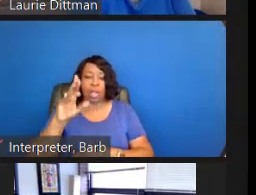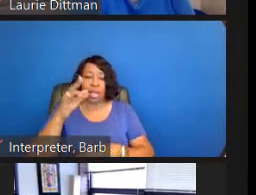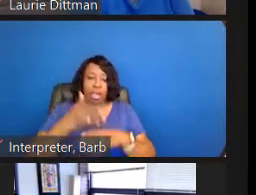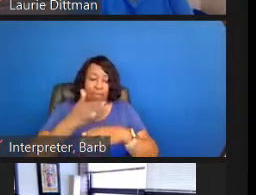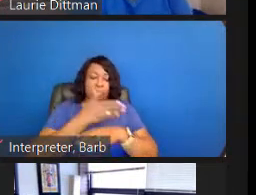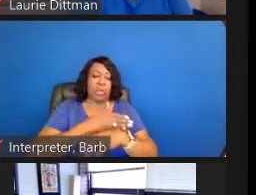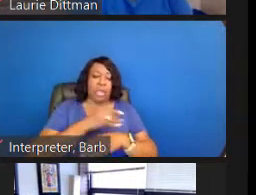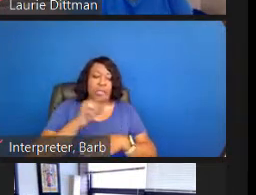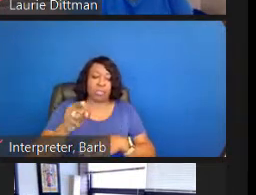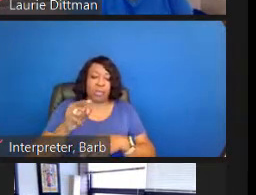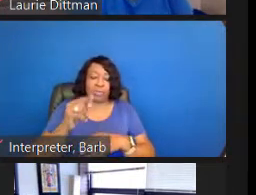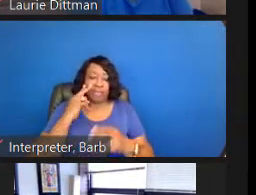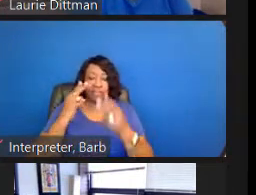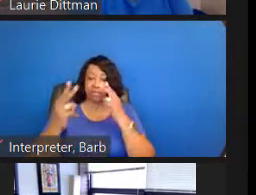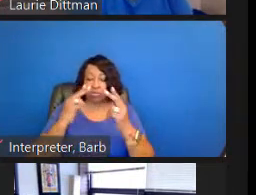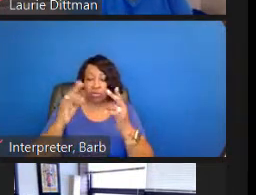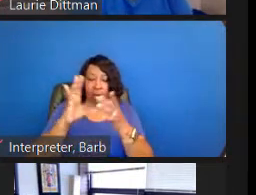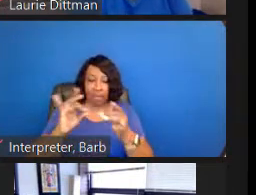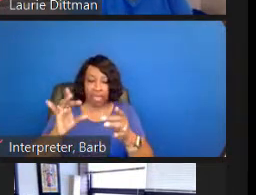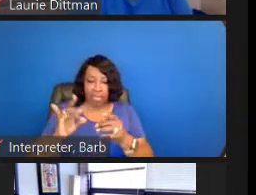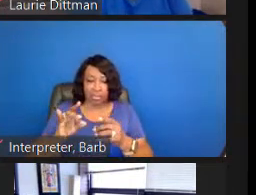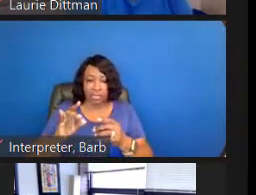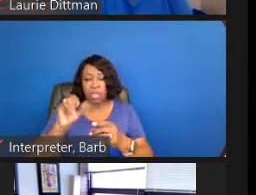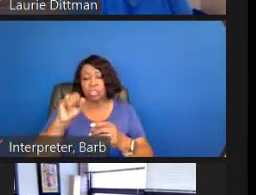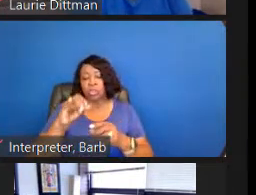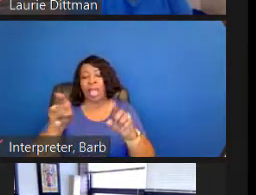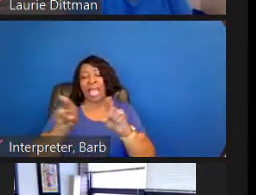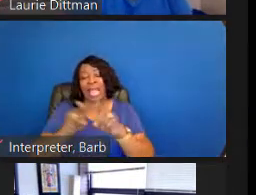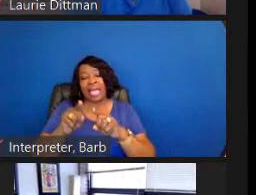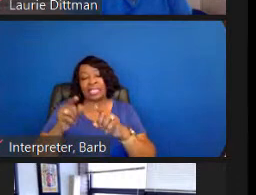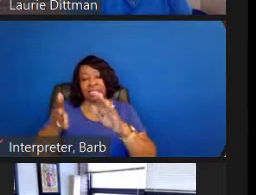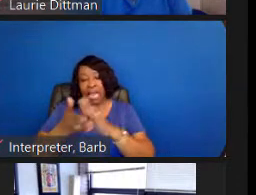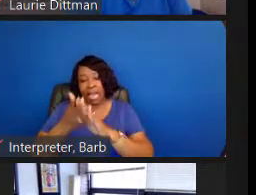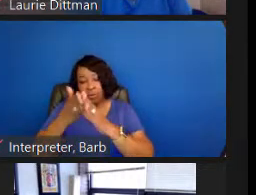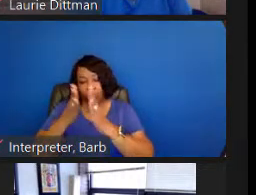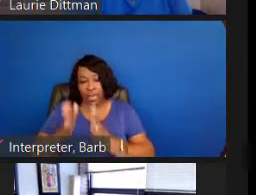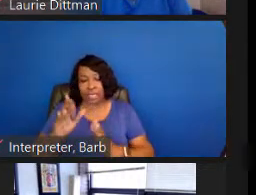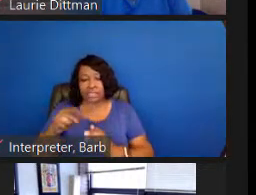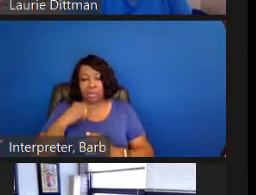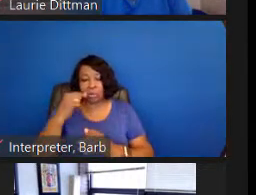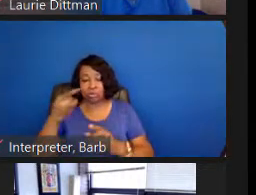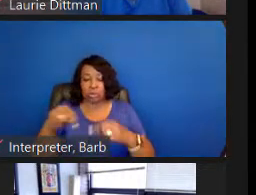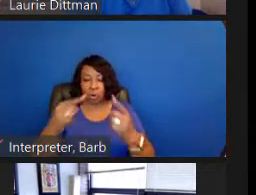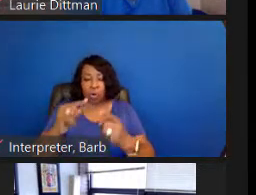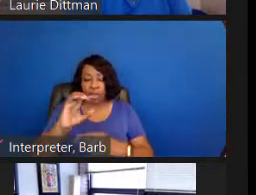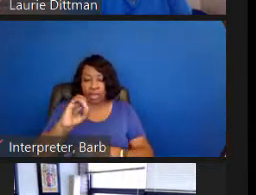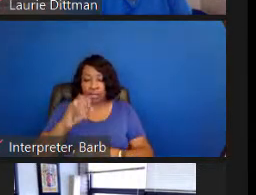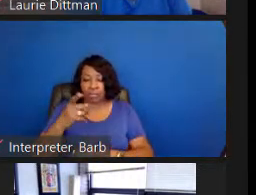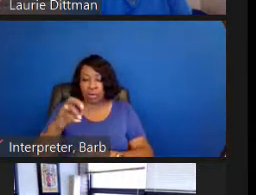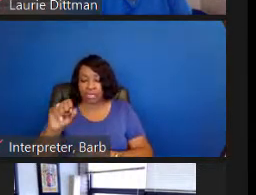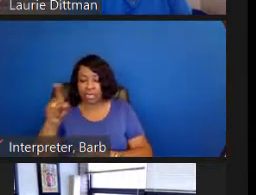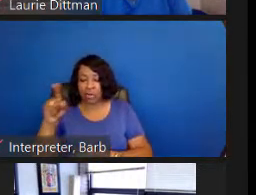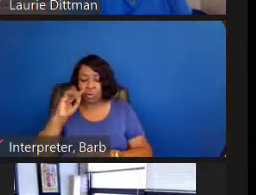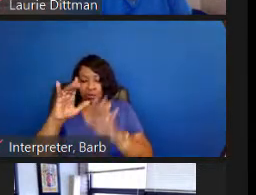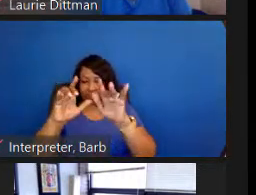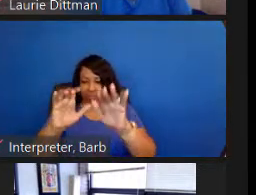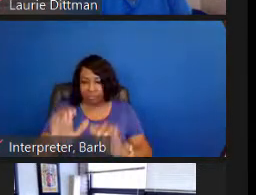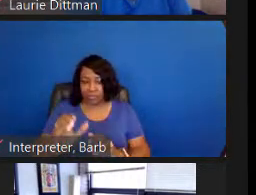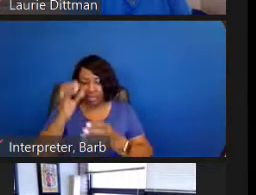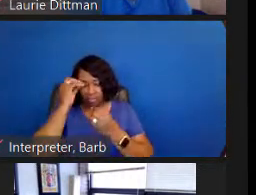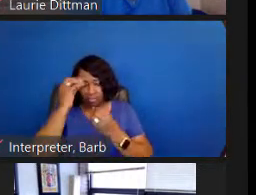end of the trains. So as an operator is told to go express, he'll enter that information into